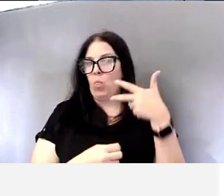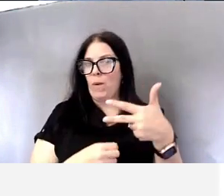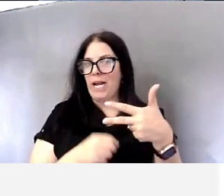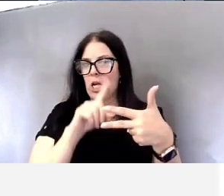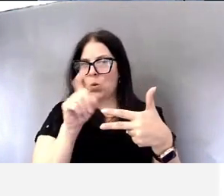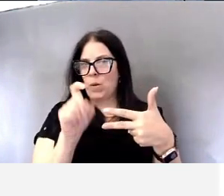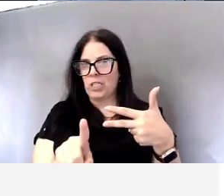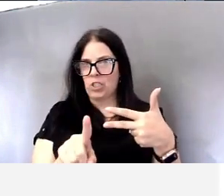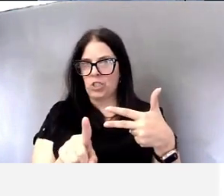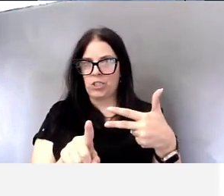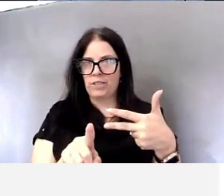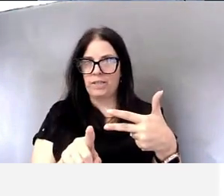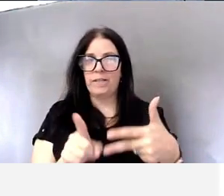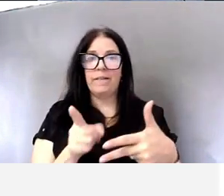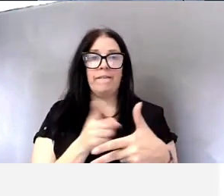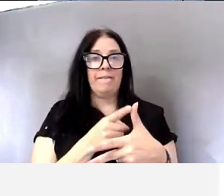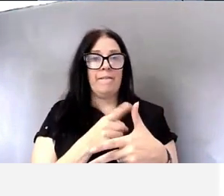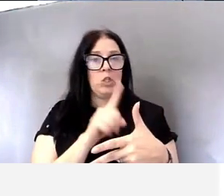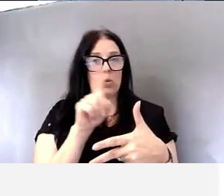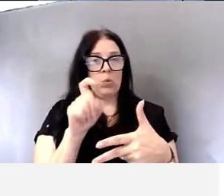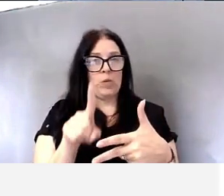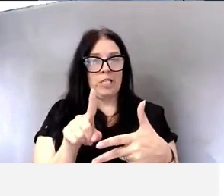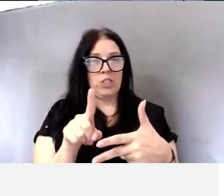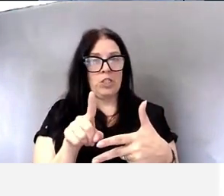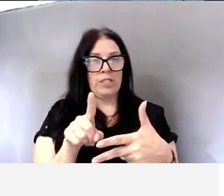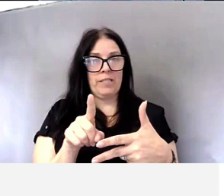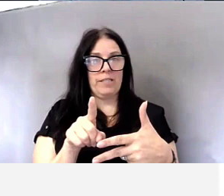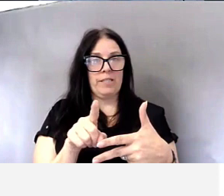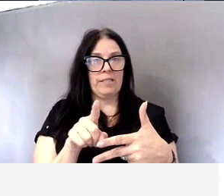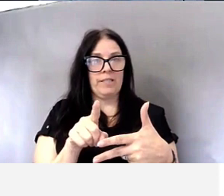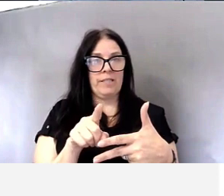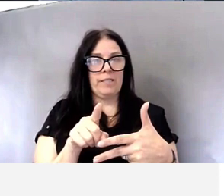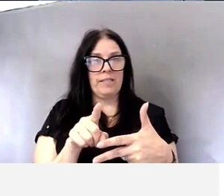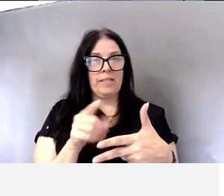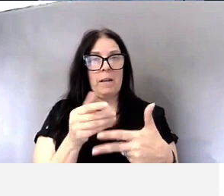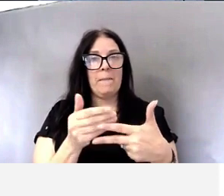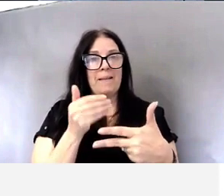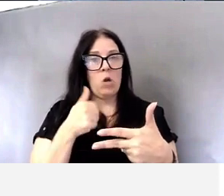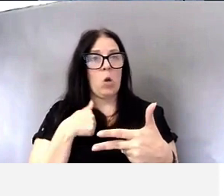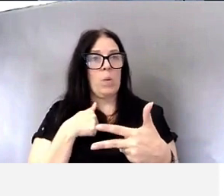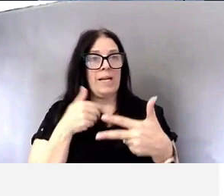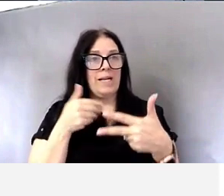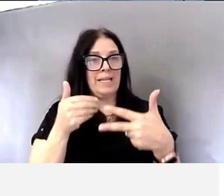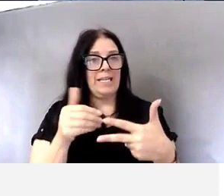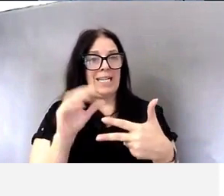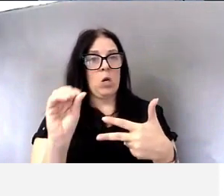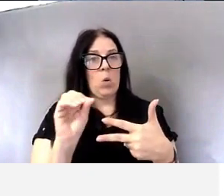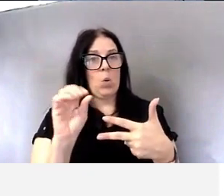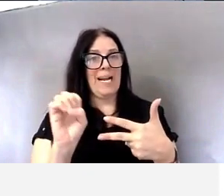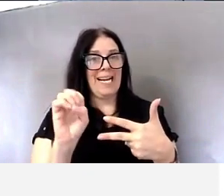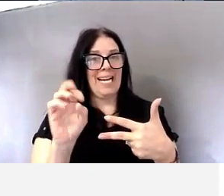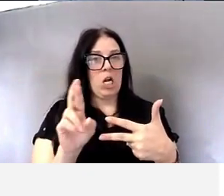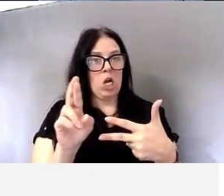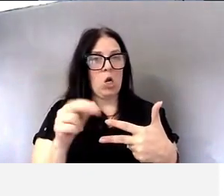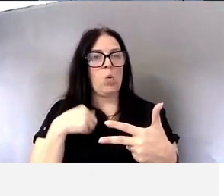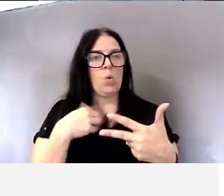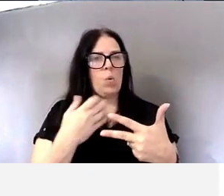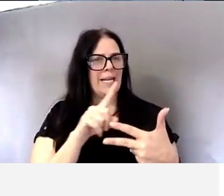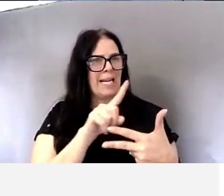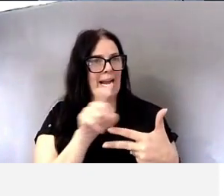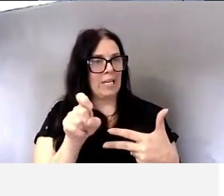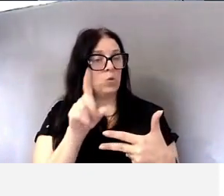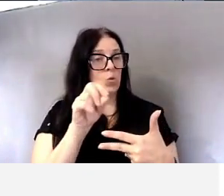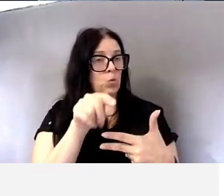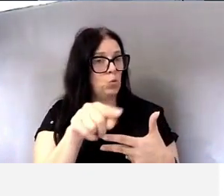through. The very first one is, before going into the OER, we want to ask you if you know